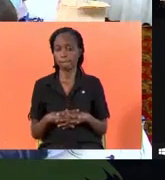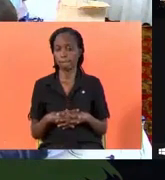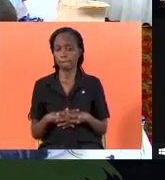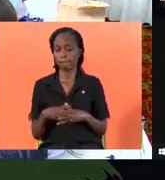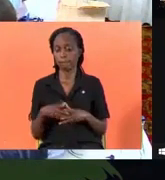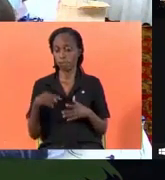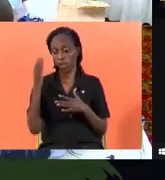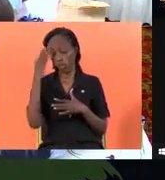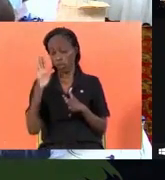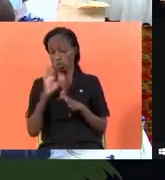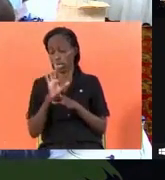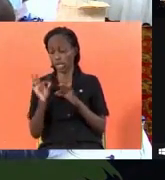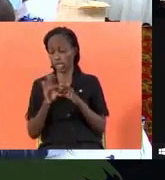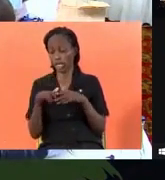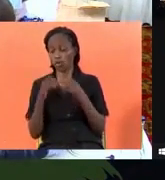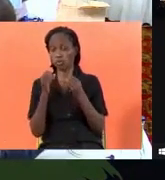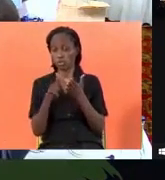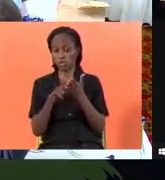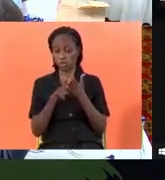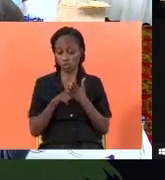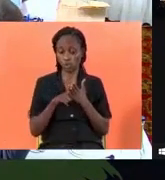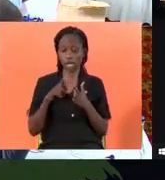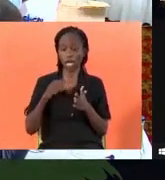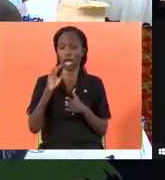know exactly how much it is in talent.